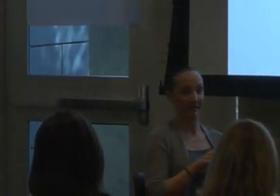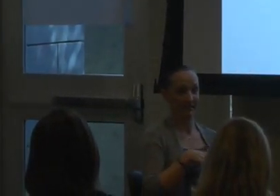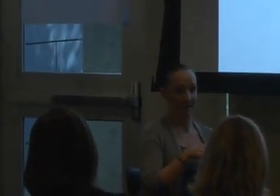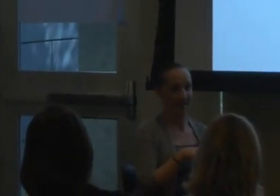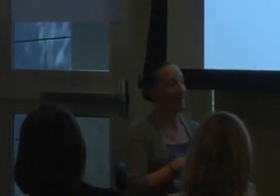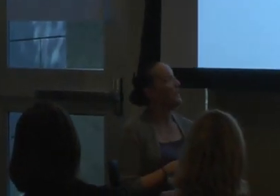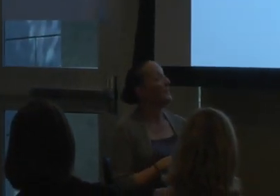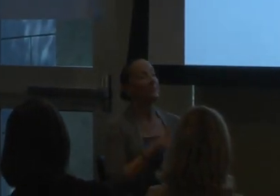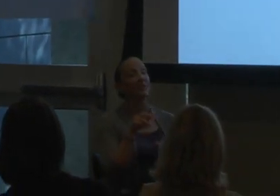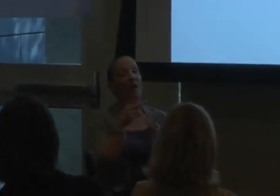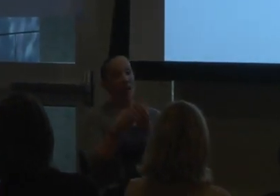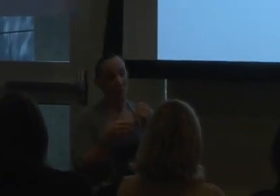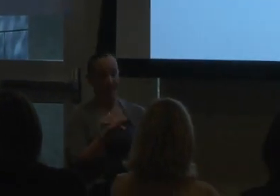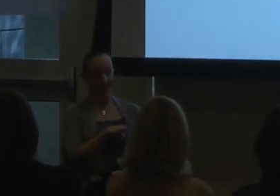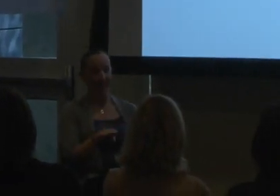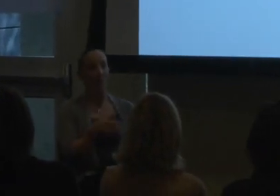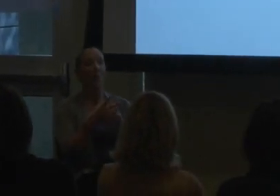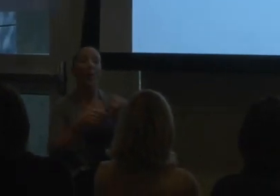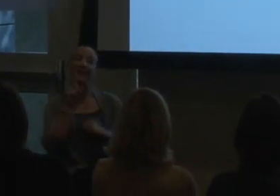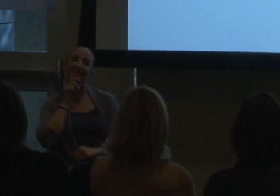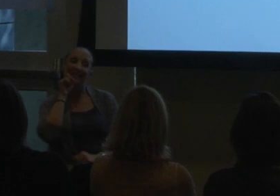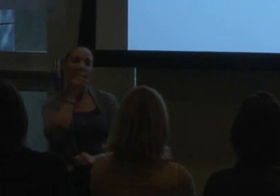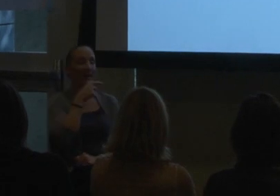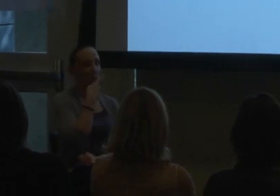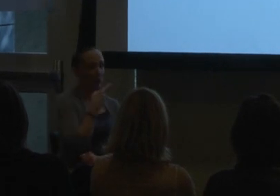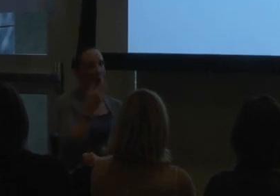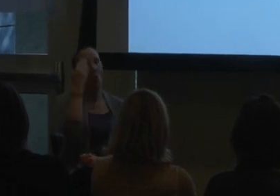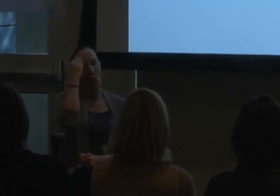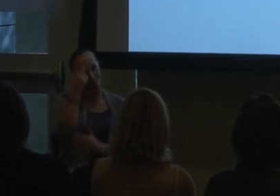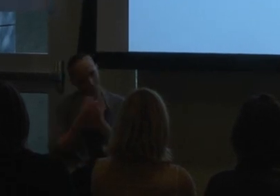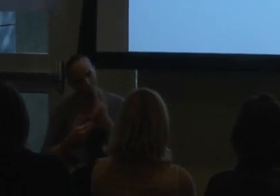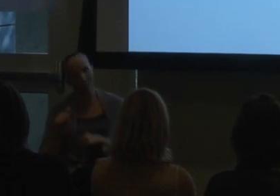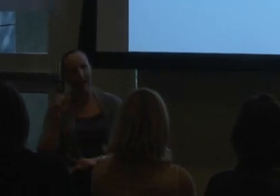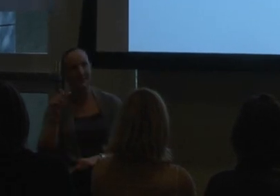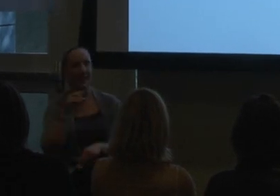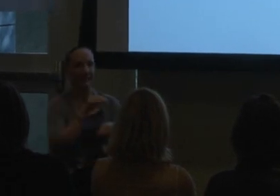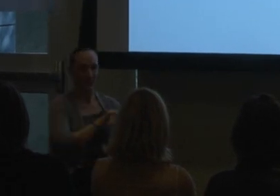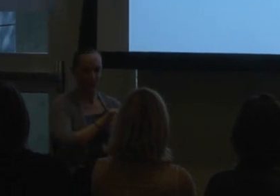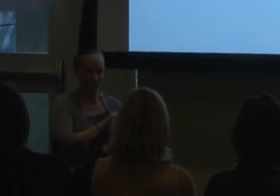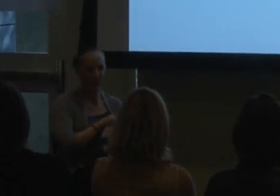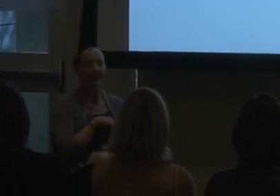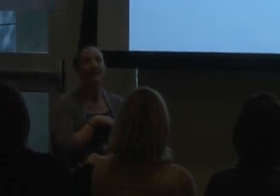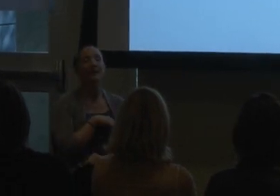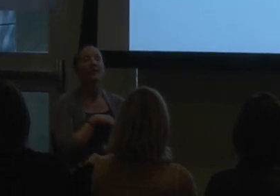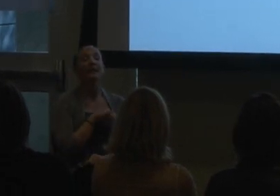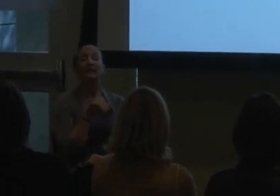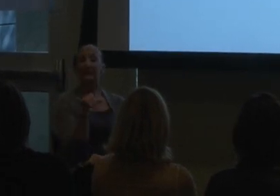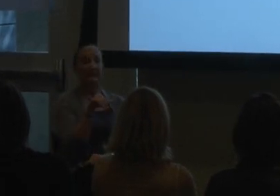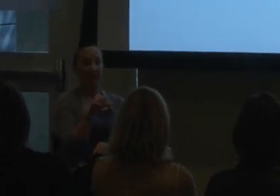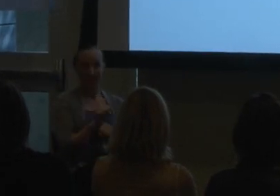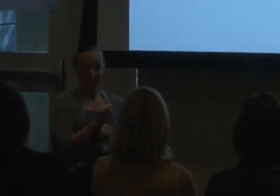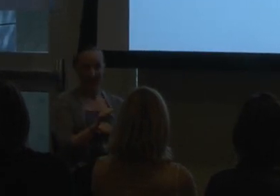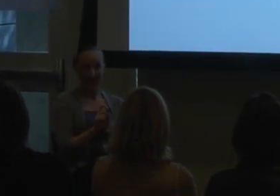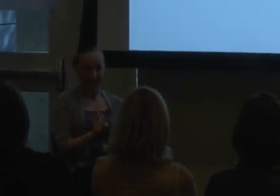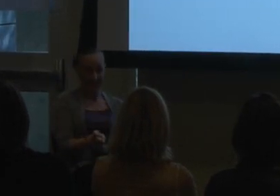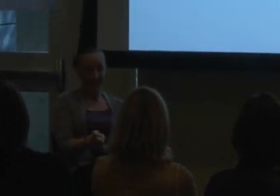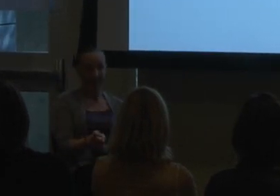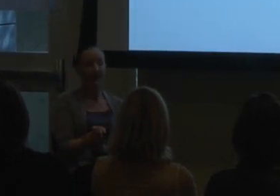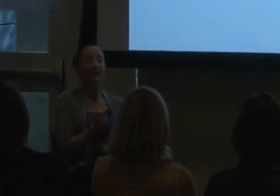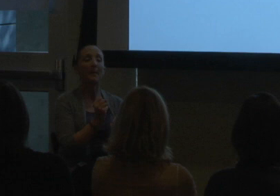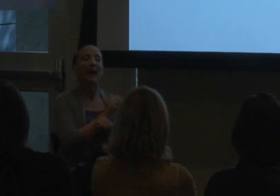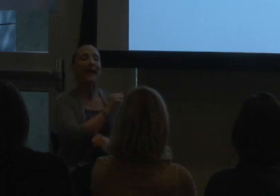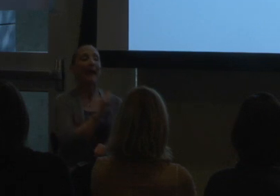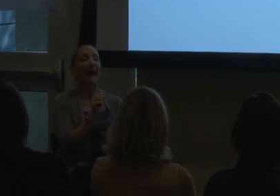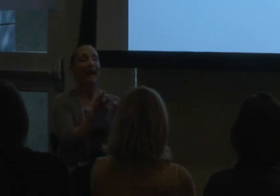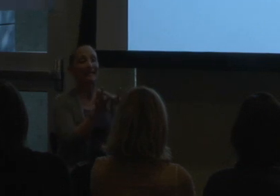behaviorally with both deaf and hearing people who know English and ASL. And they're the same task, make a semantic